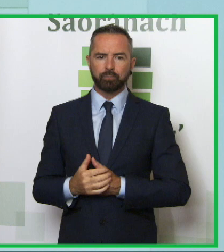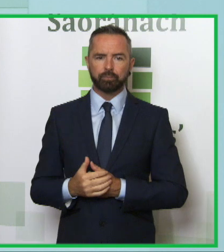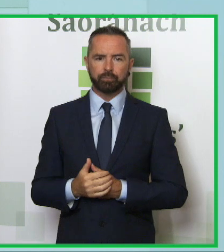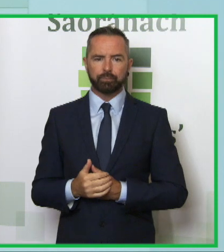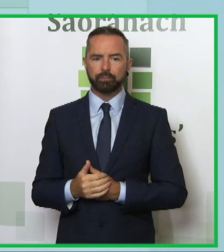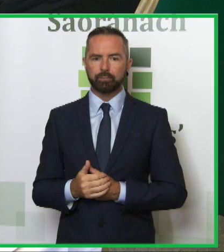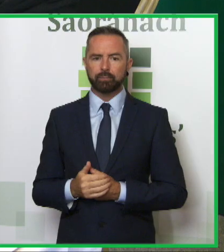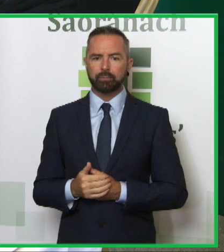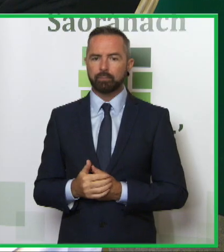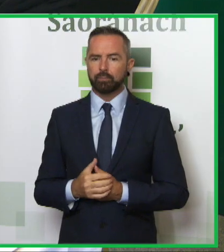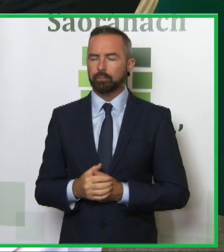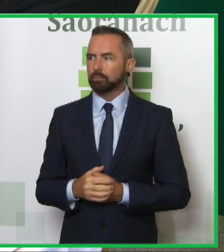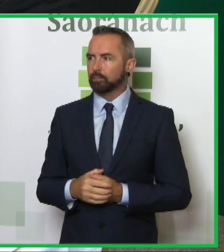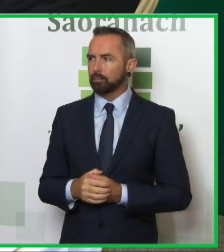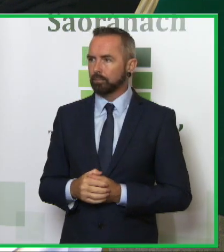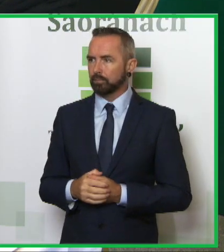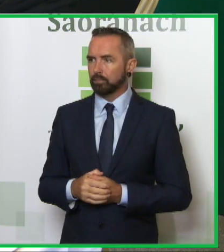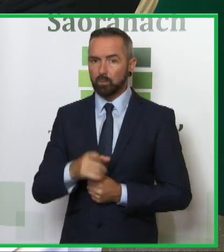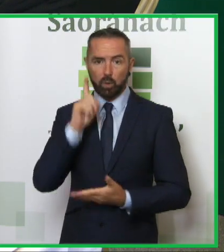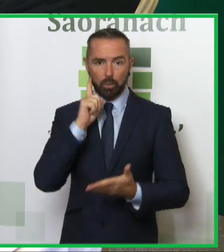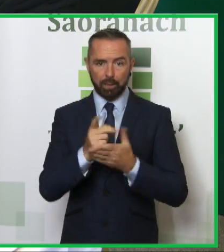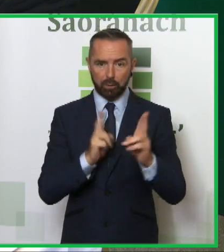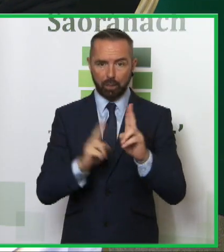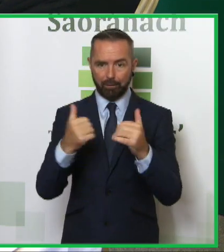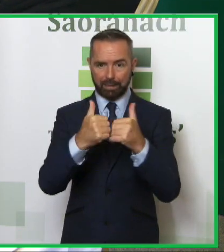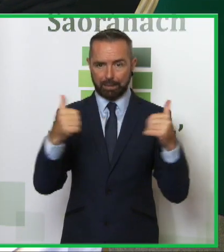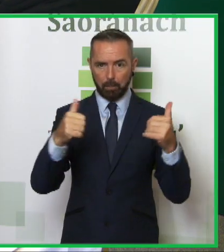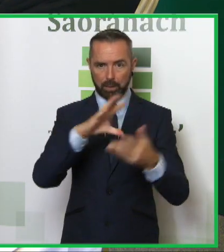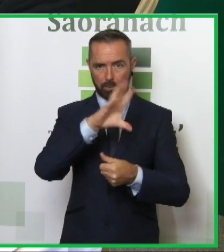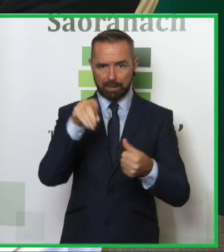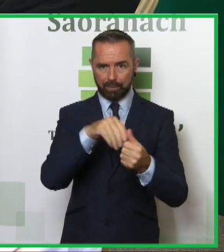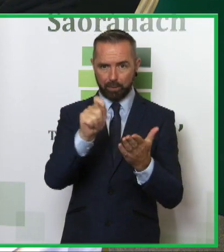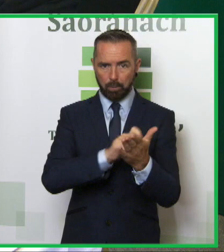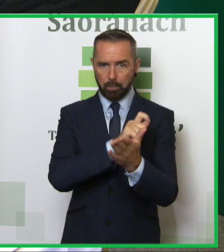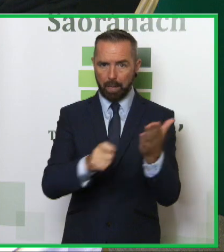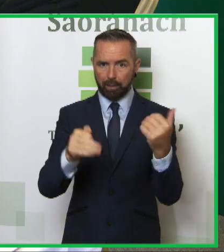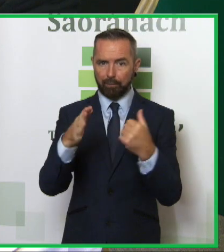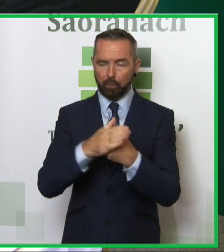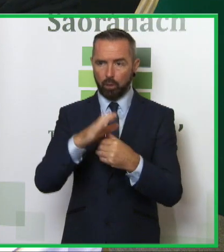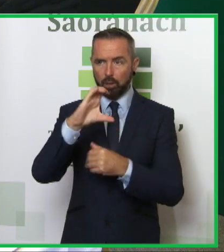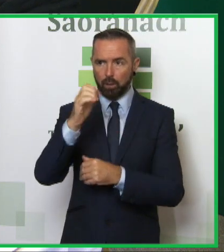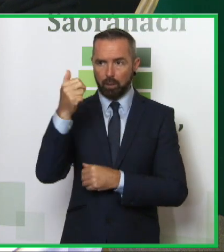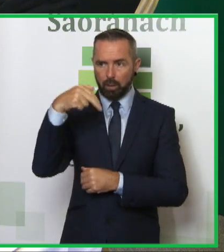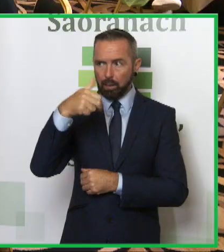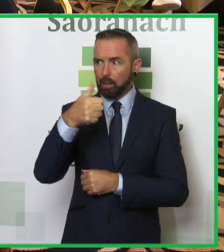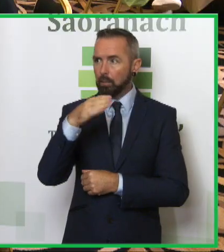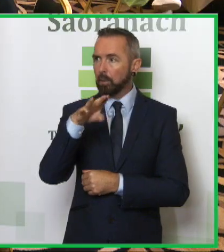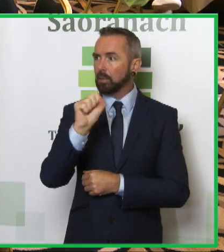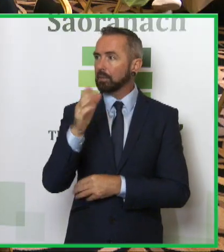again, a show of hands. Do you believe we should have a specific ballot on cannabis